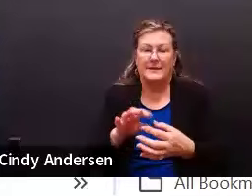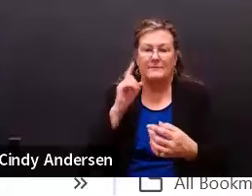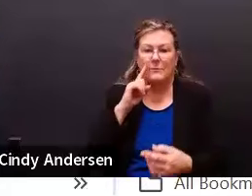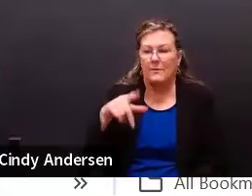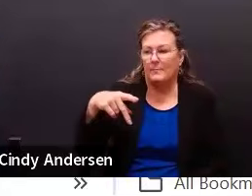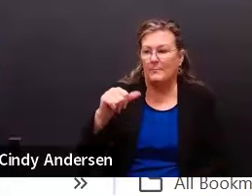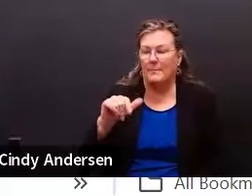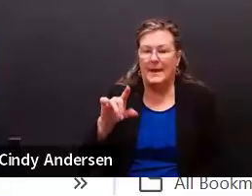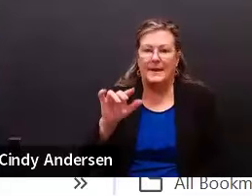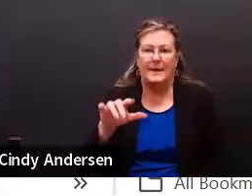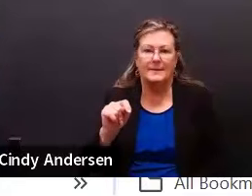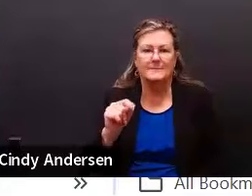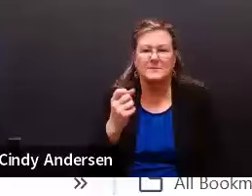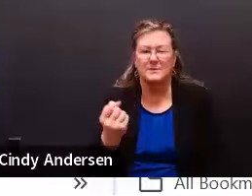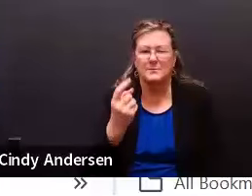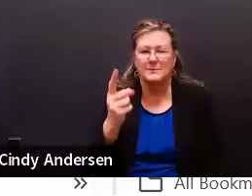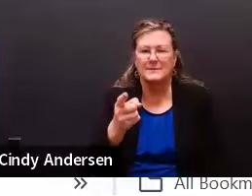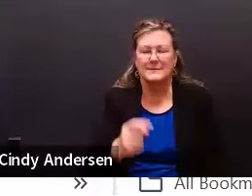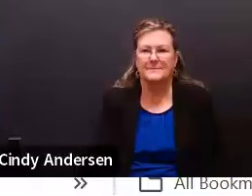1 second.